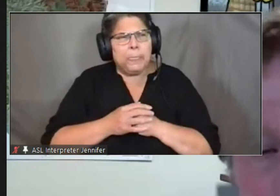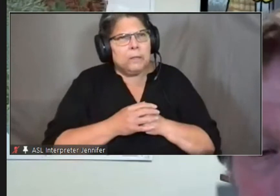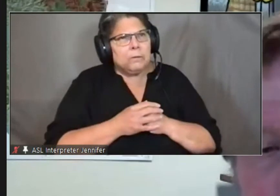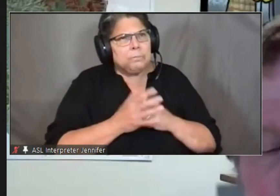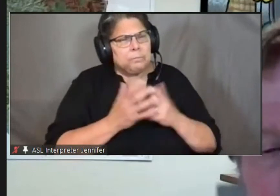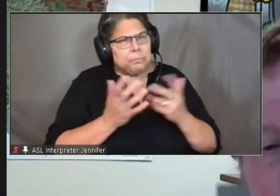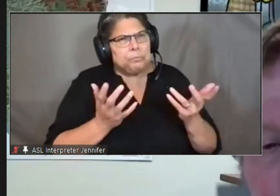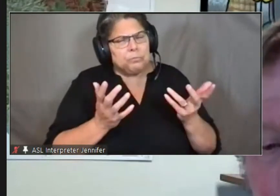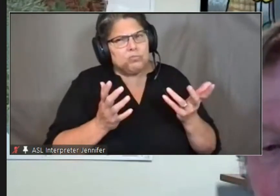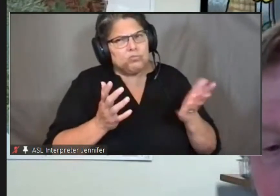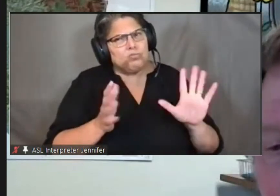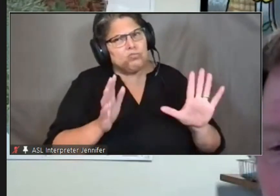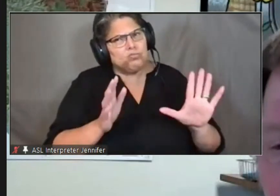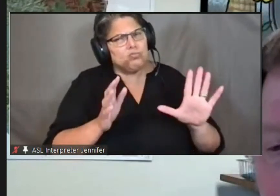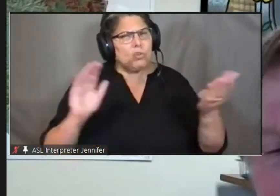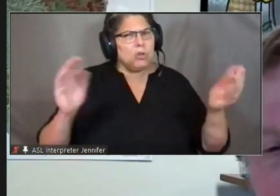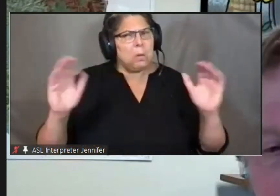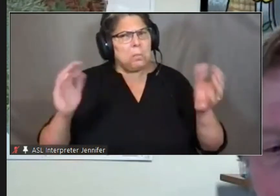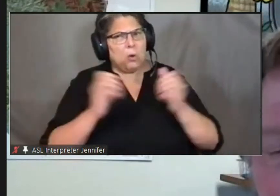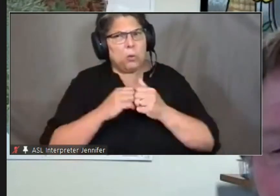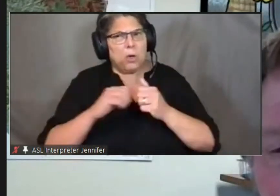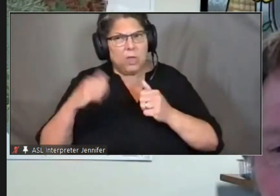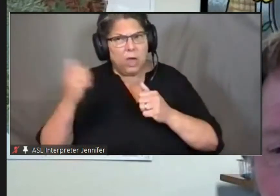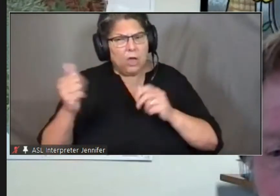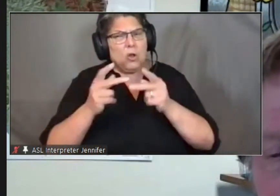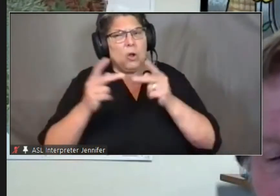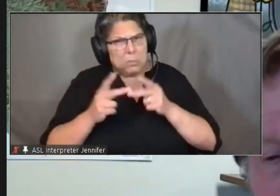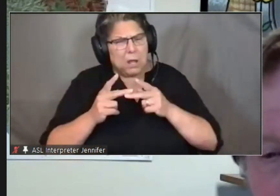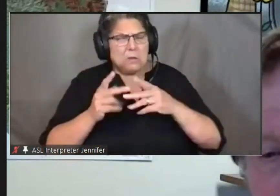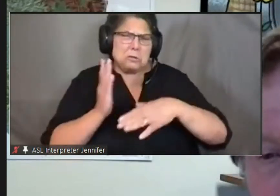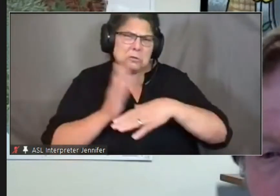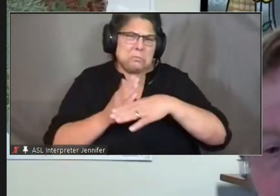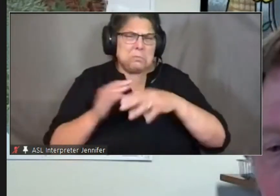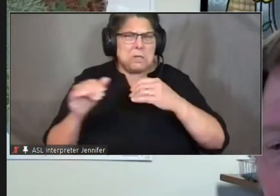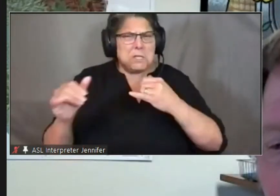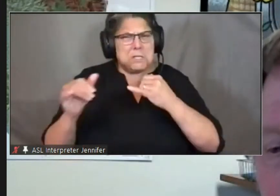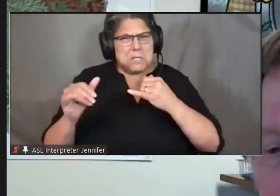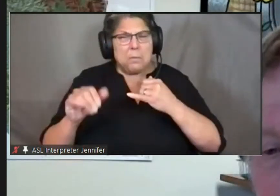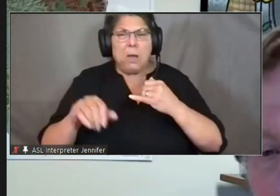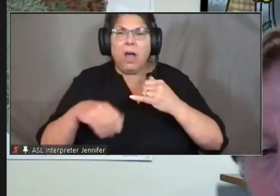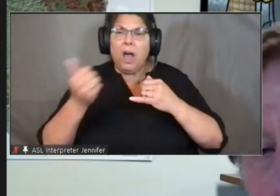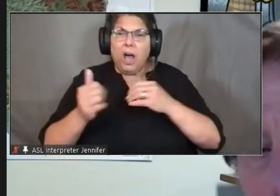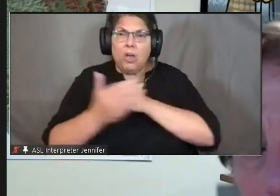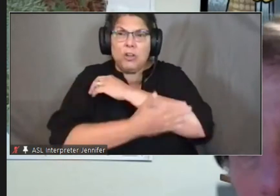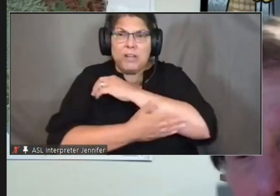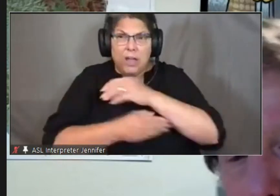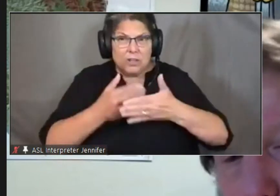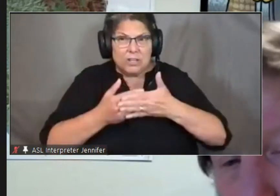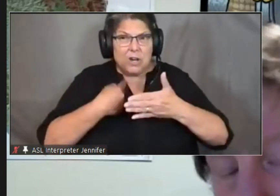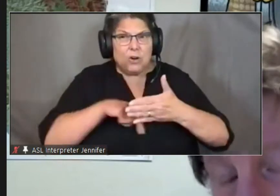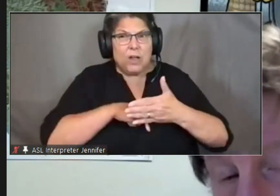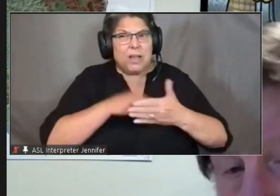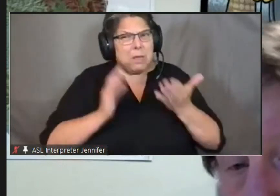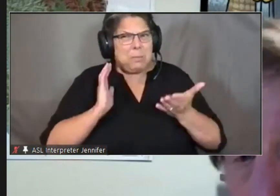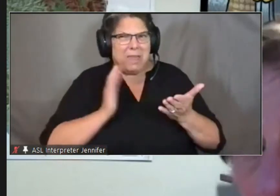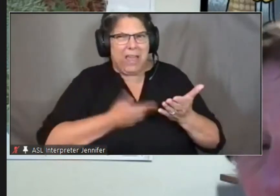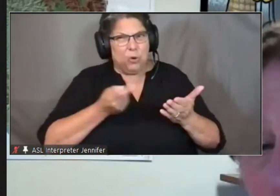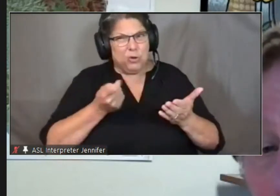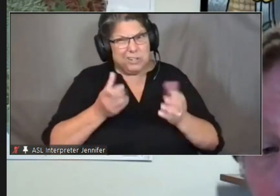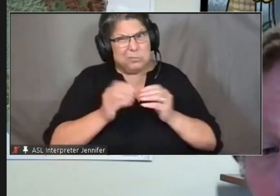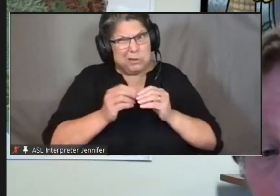It's in the range of others. It may be a little higher than some of the surrounding counties, and I don't have a good reason